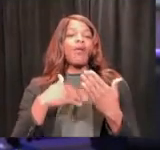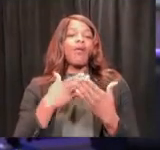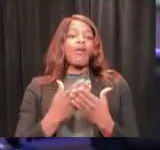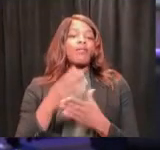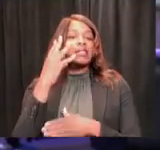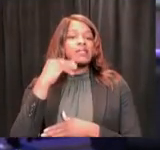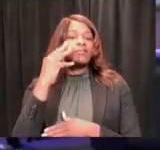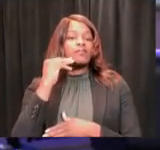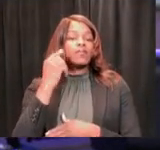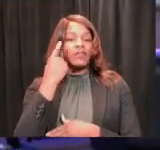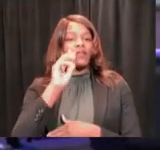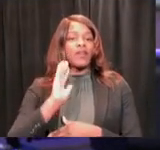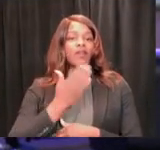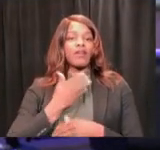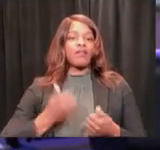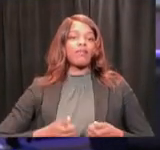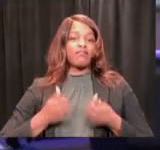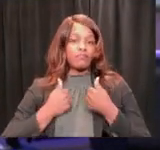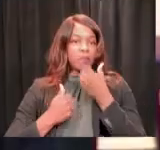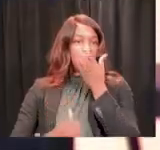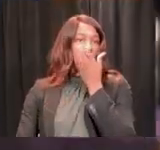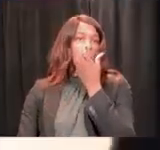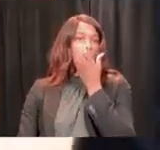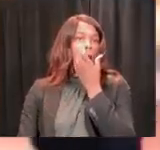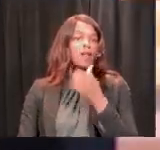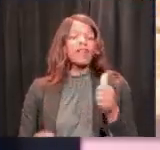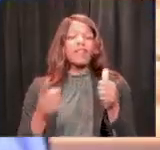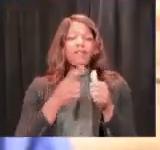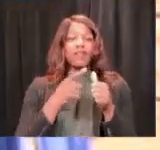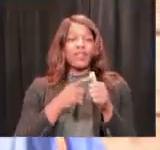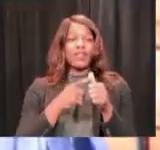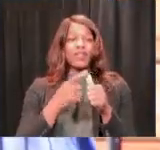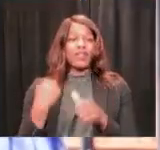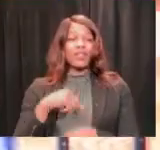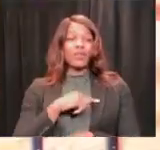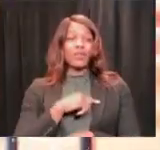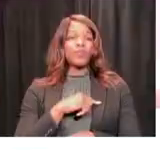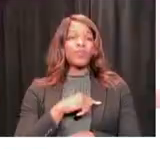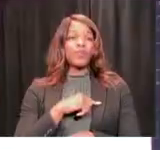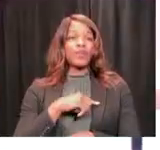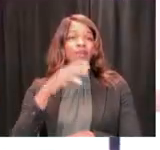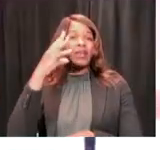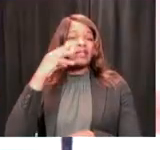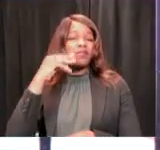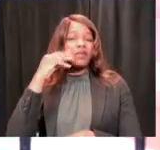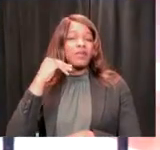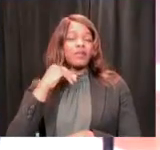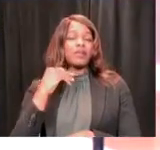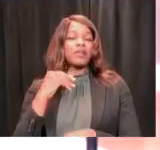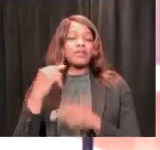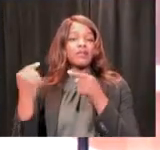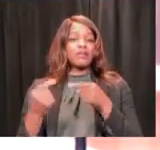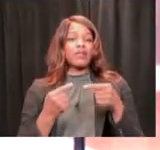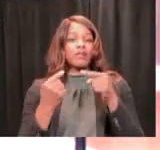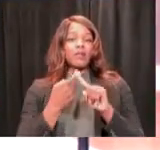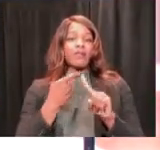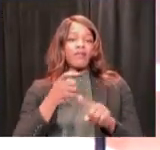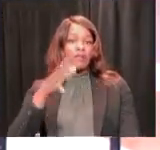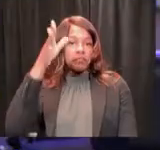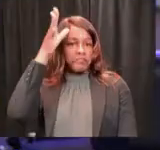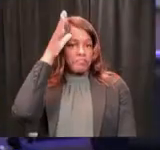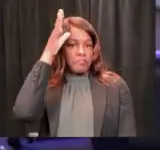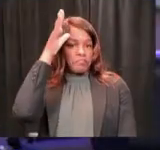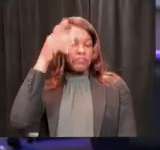encounter in our lives. First of all, many of us will experience baggage from our fathers,